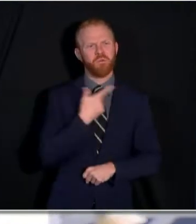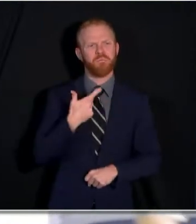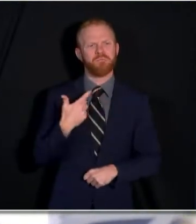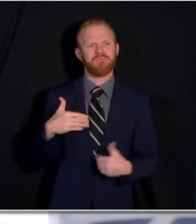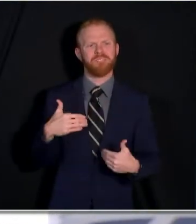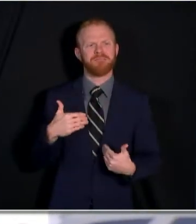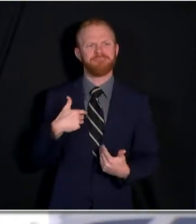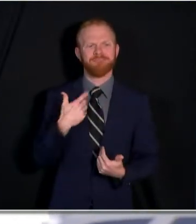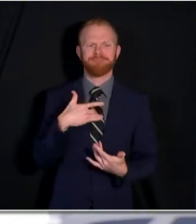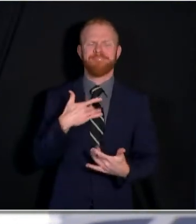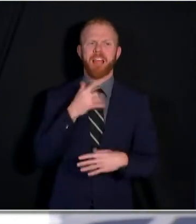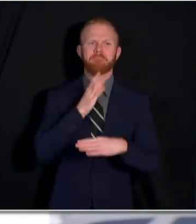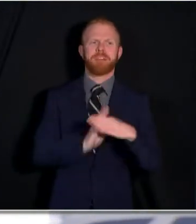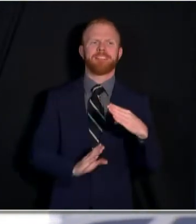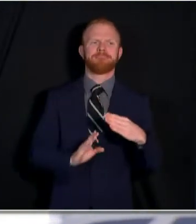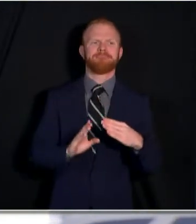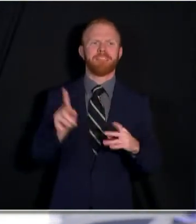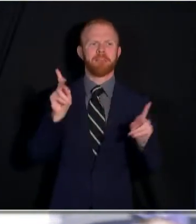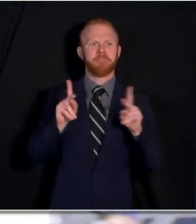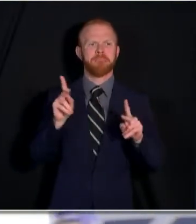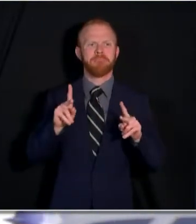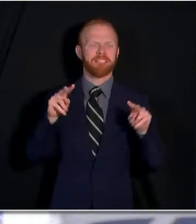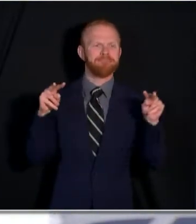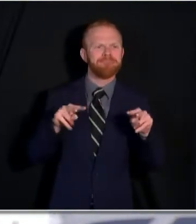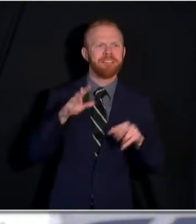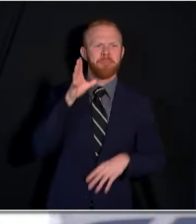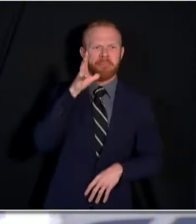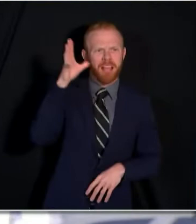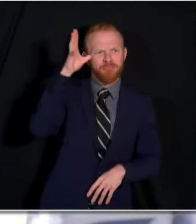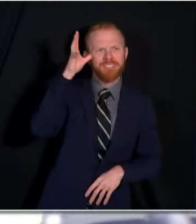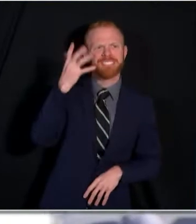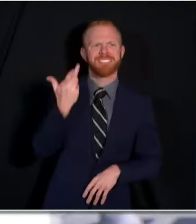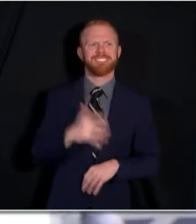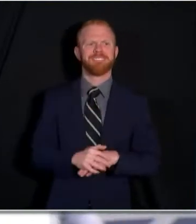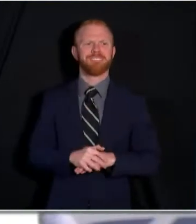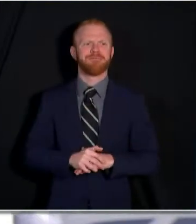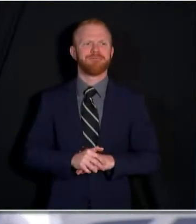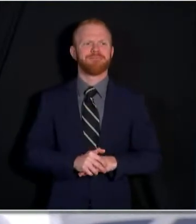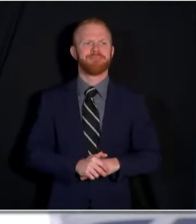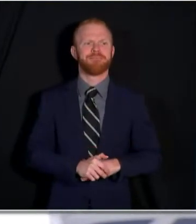person watching, parents, for folks